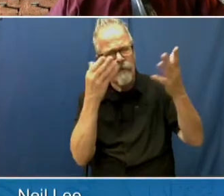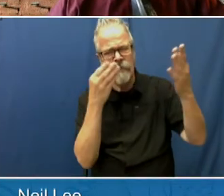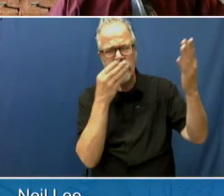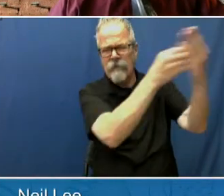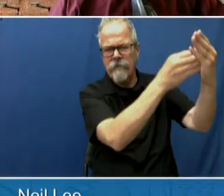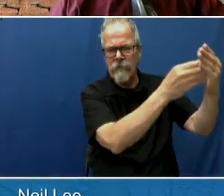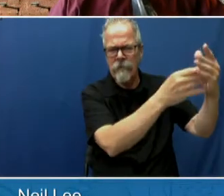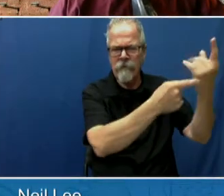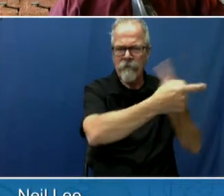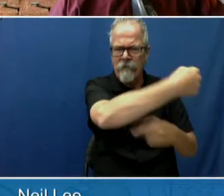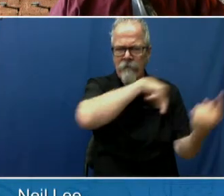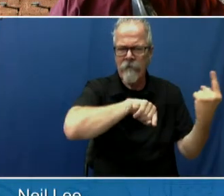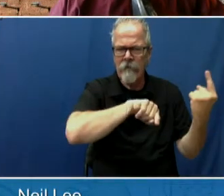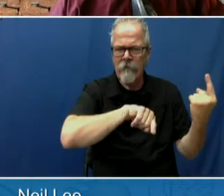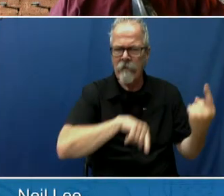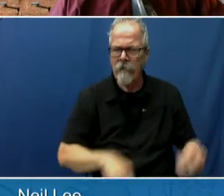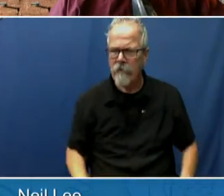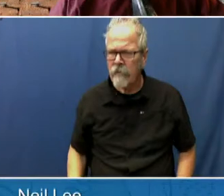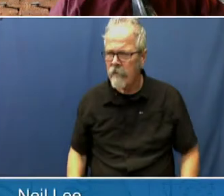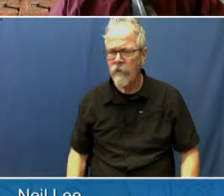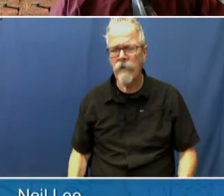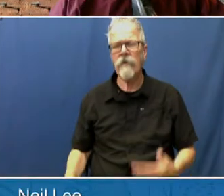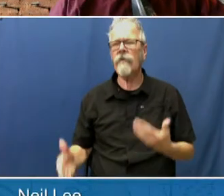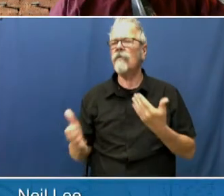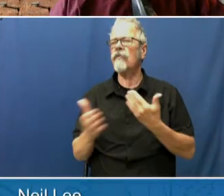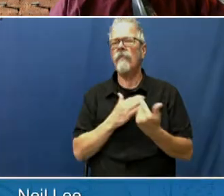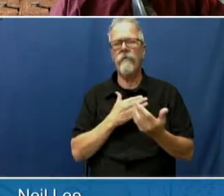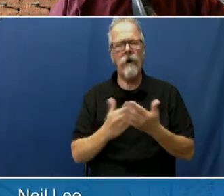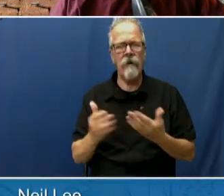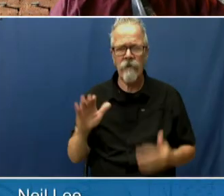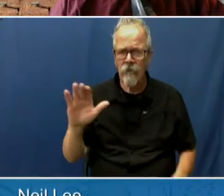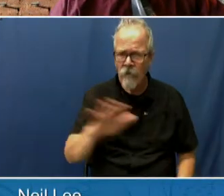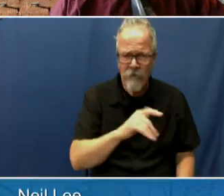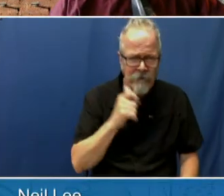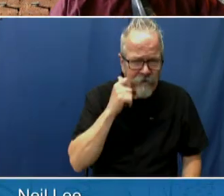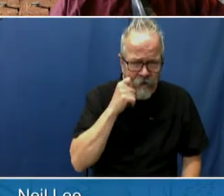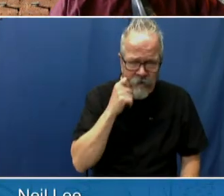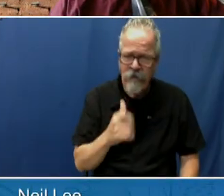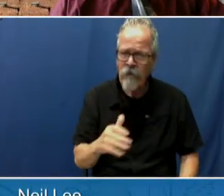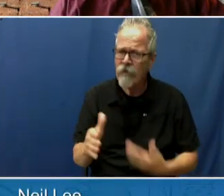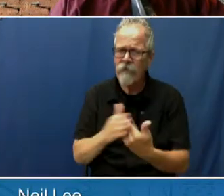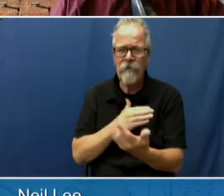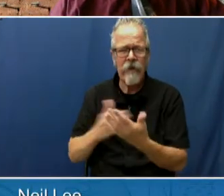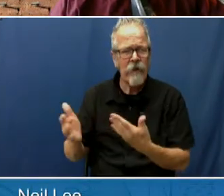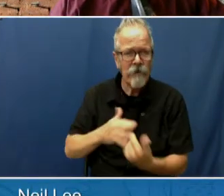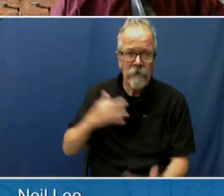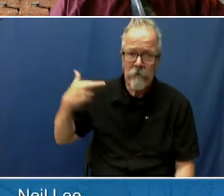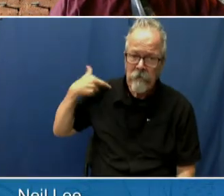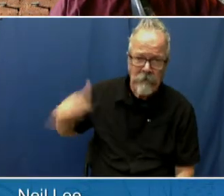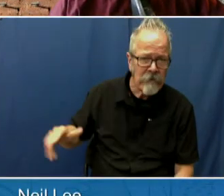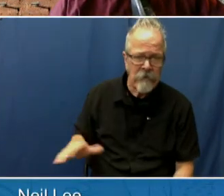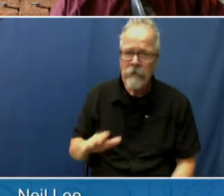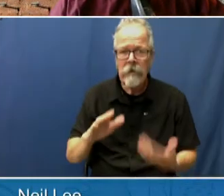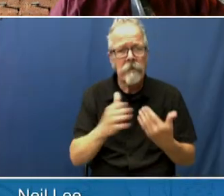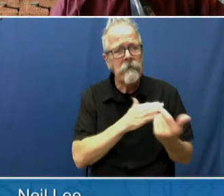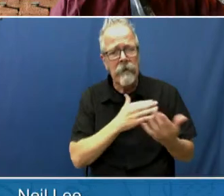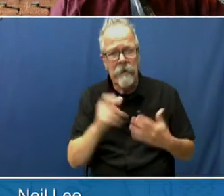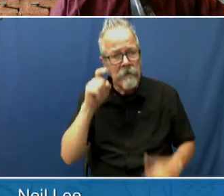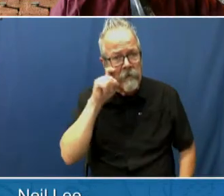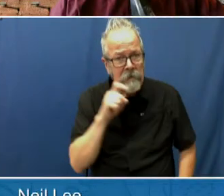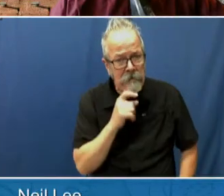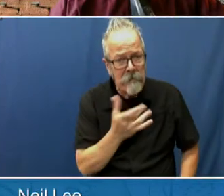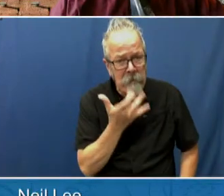No matter what race, ethnicity, religion, or orientation, right wing, left wing,